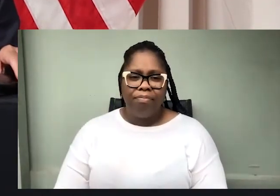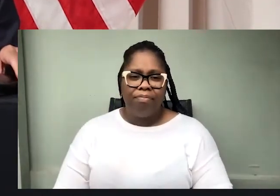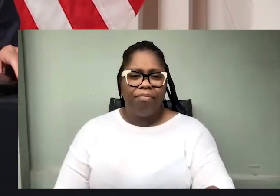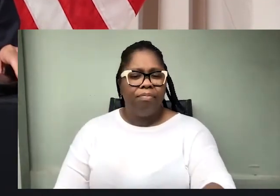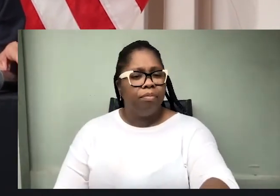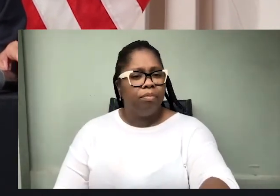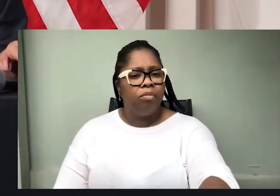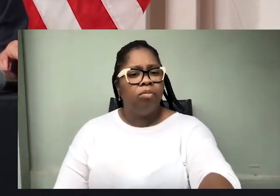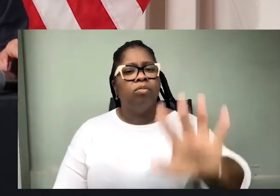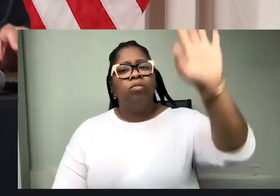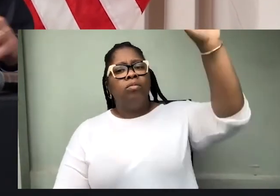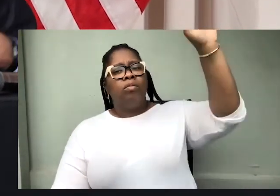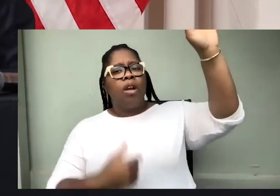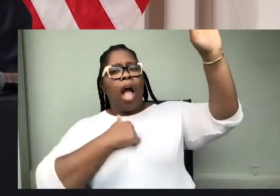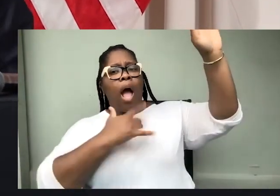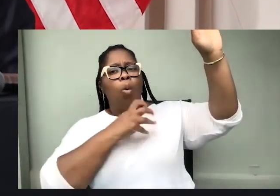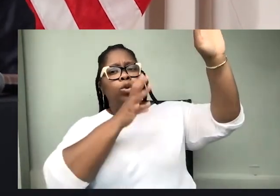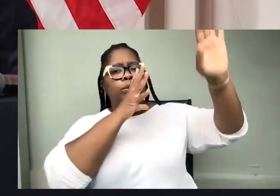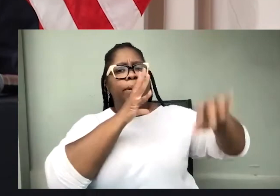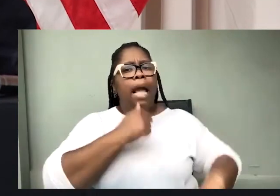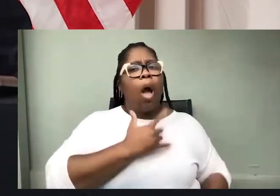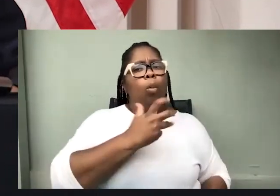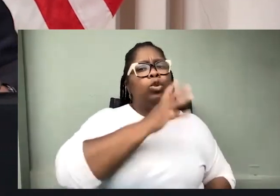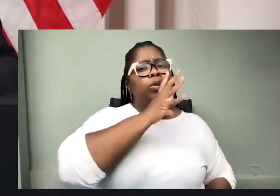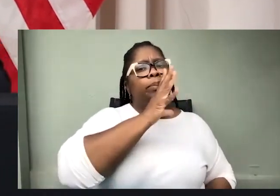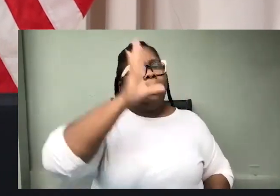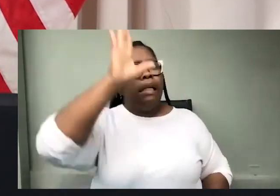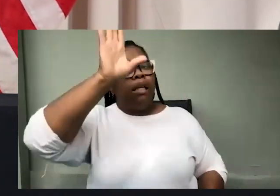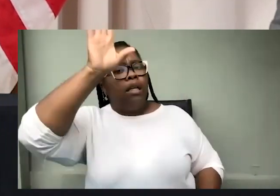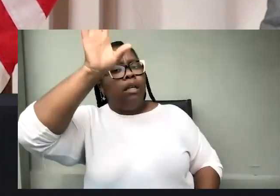like to speak. I'd like to speak.